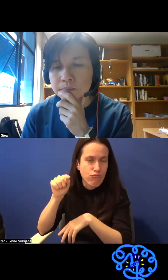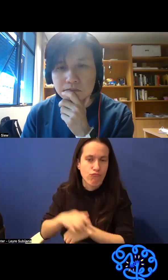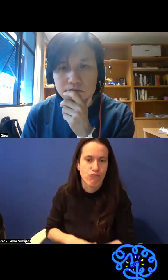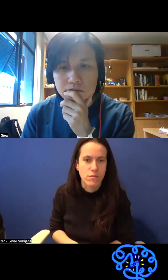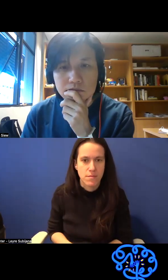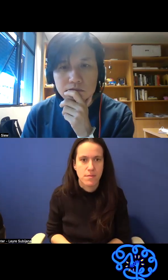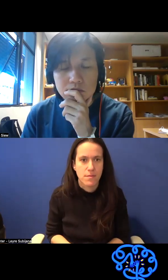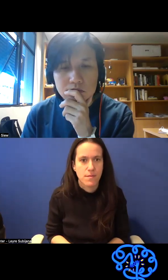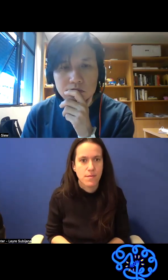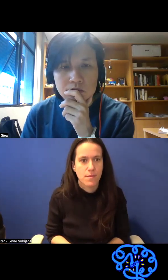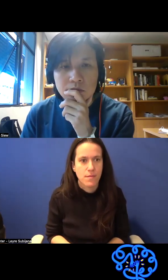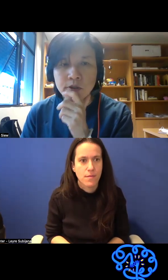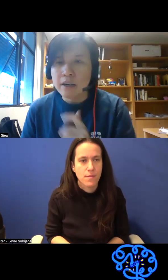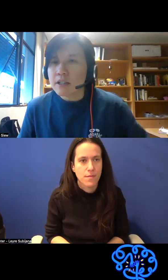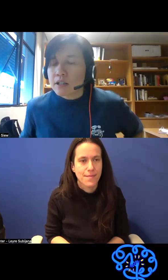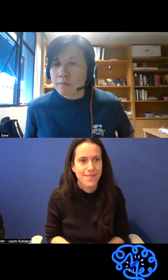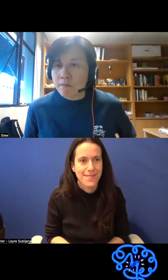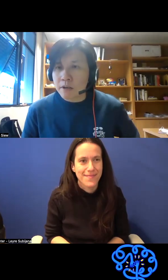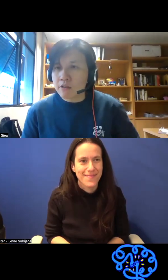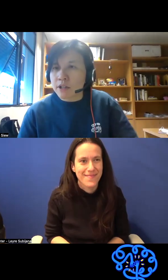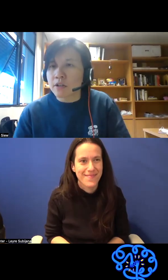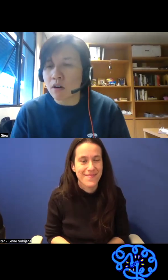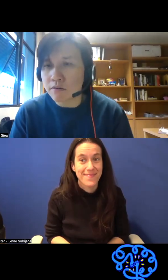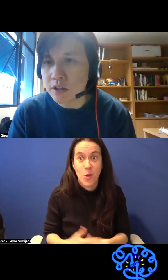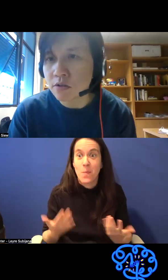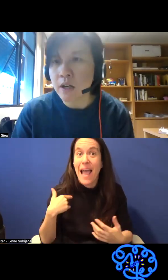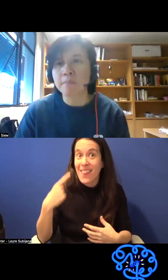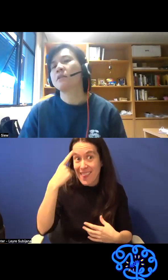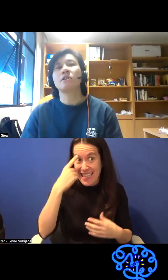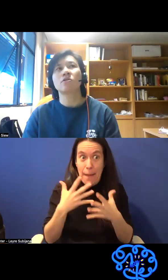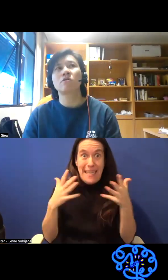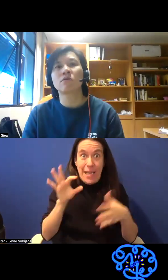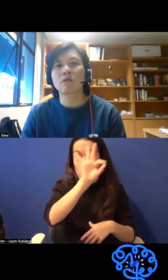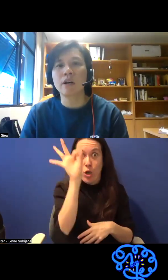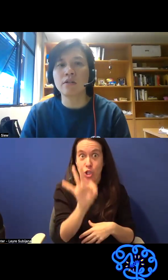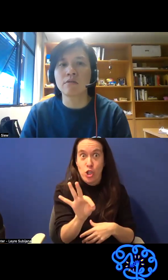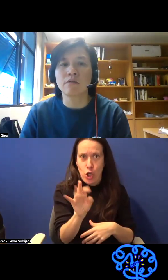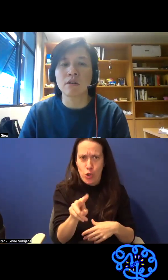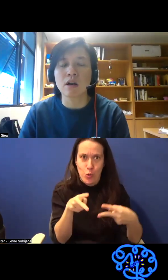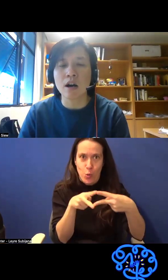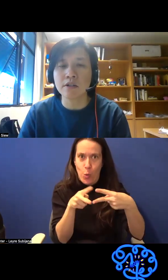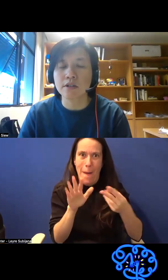Um, so I guess the big question of these two papers is to